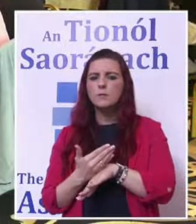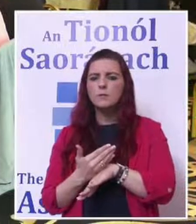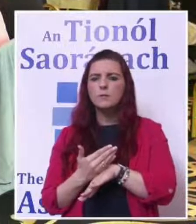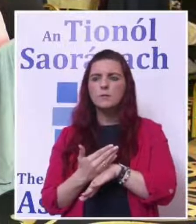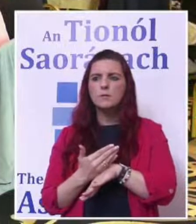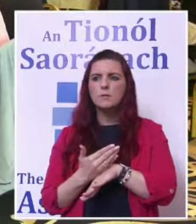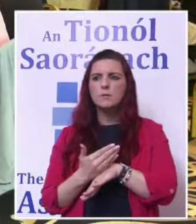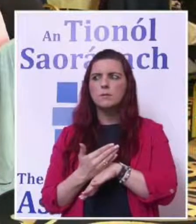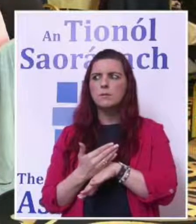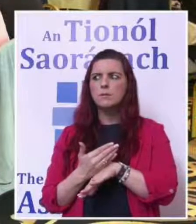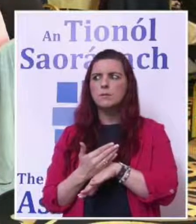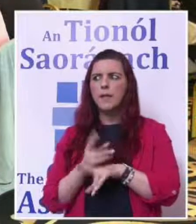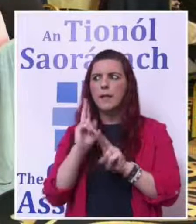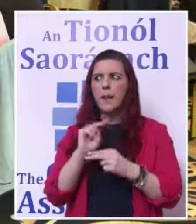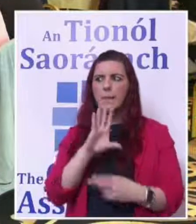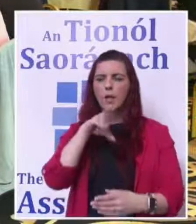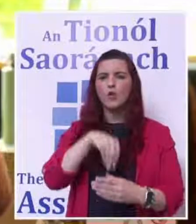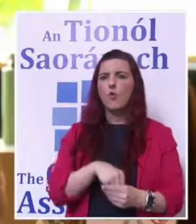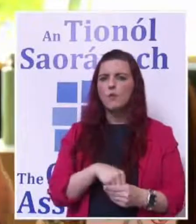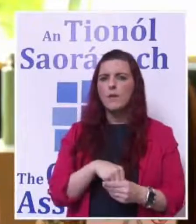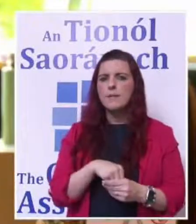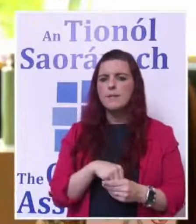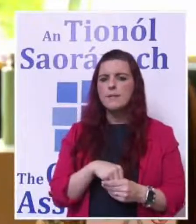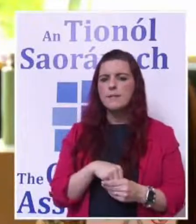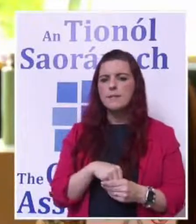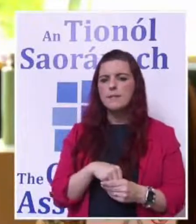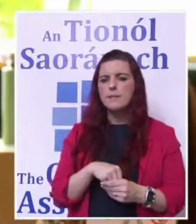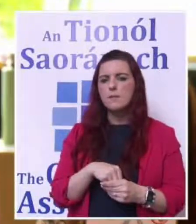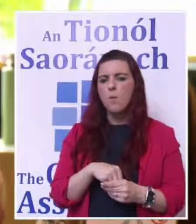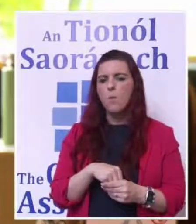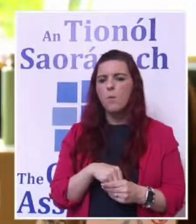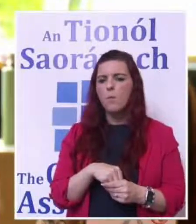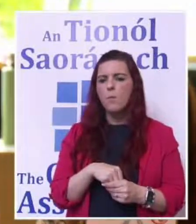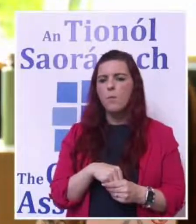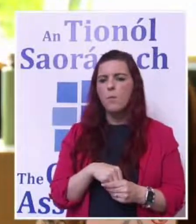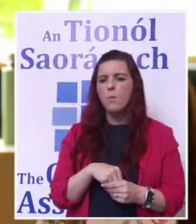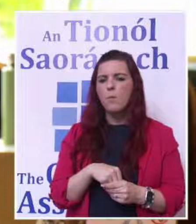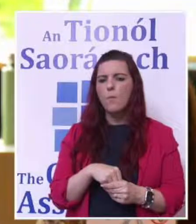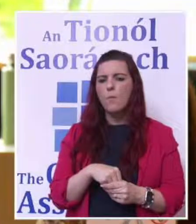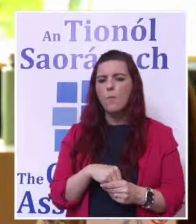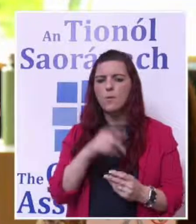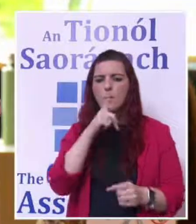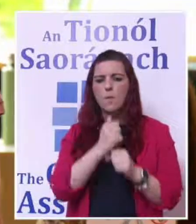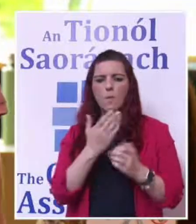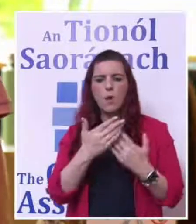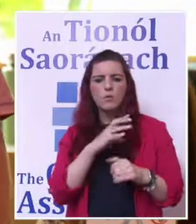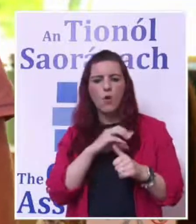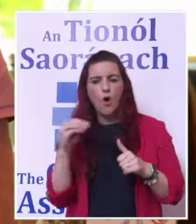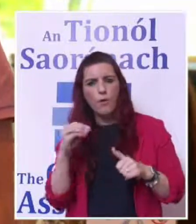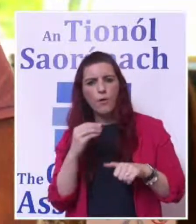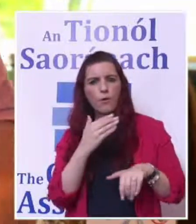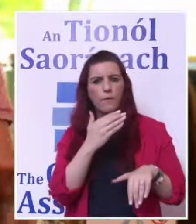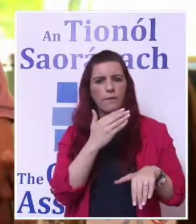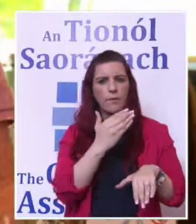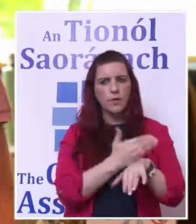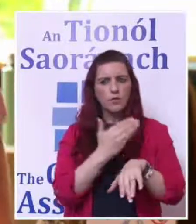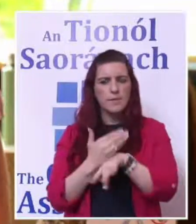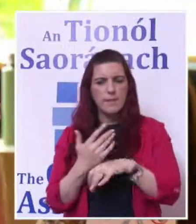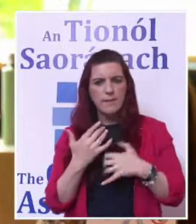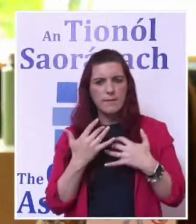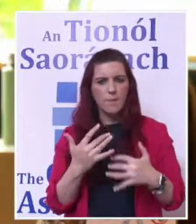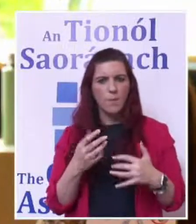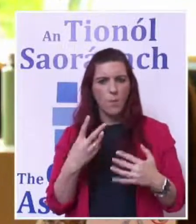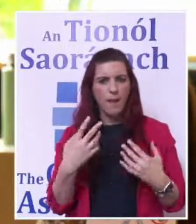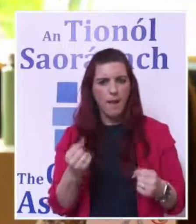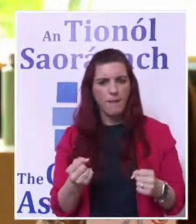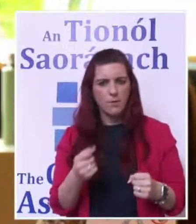Mayor to account could be incorporated there? Obviously, it's up to us to decide what it is, but it'd be good to hear about what other functions such an Assembly might have aside from scrutiny of the